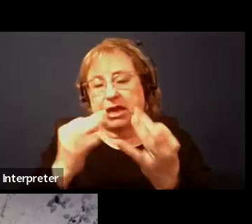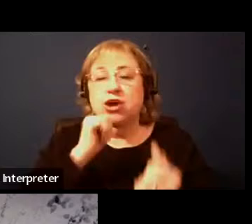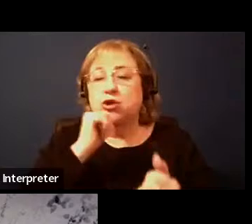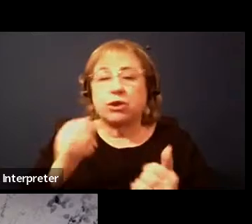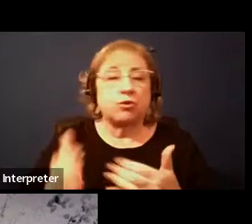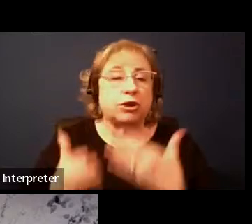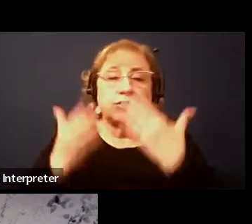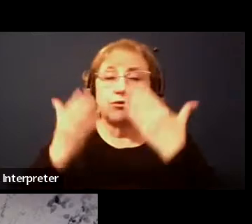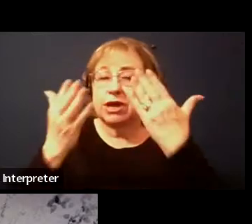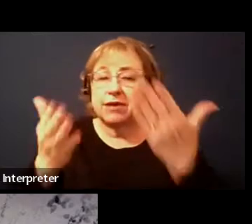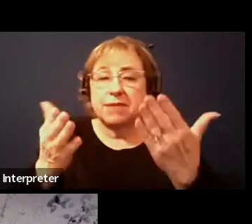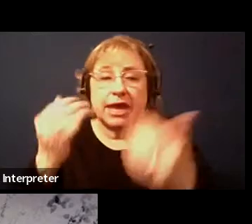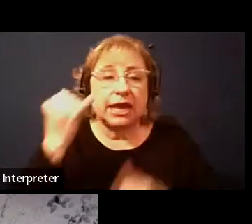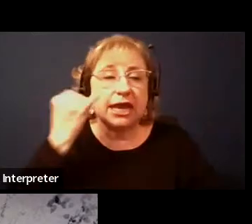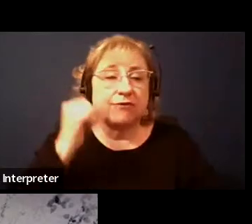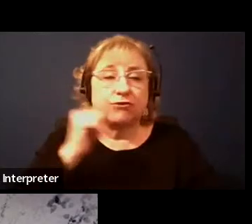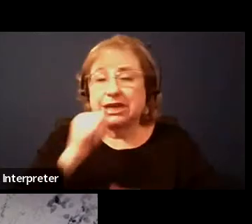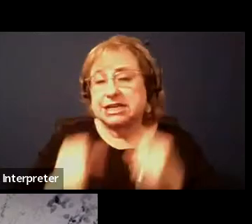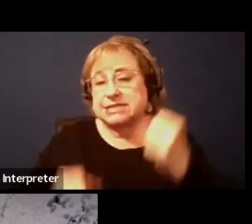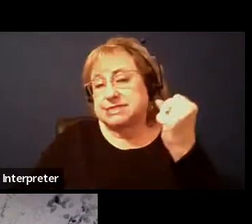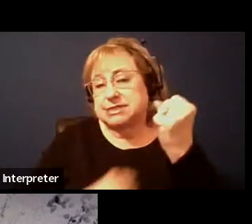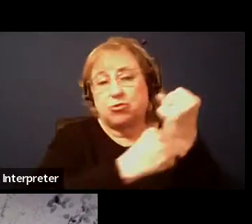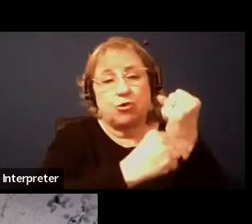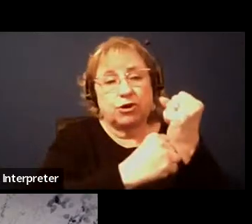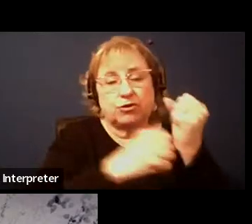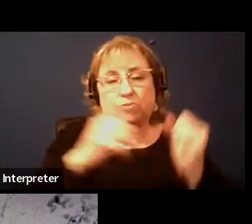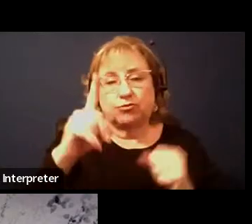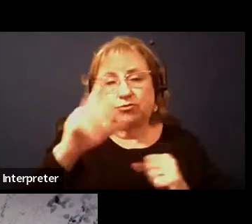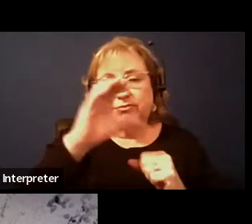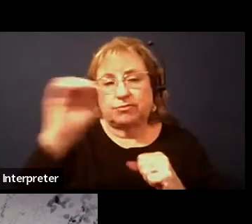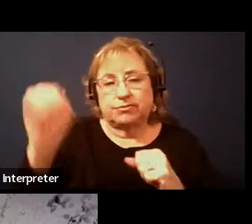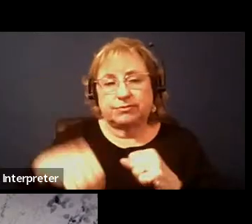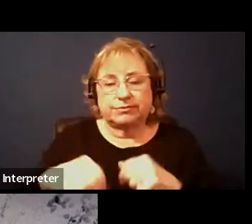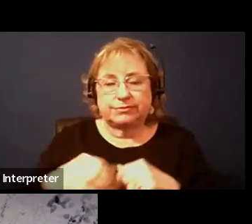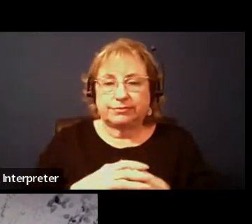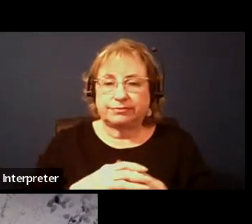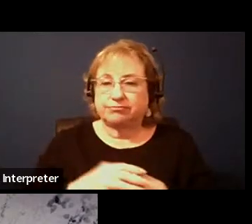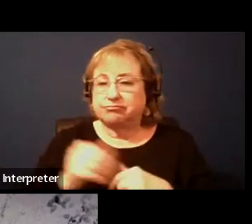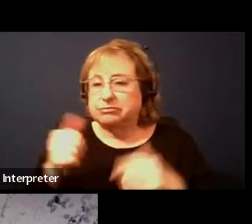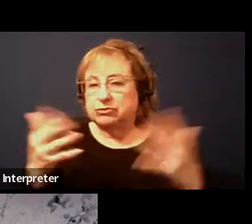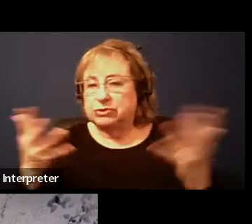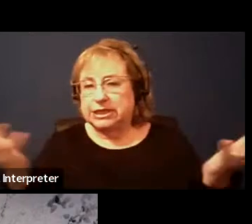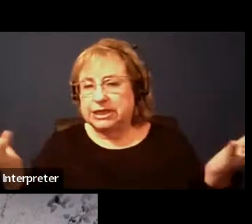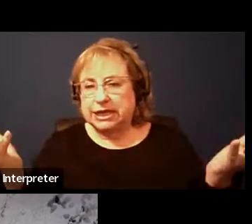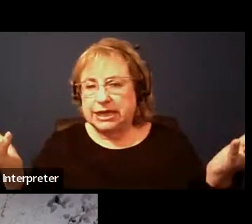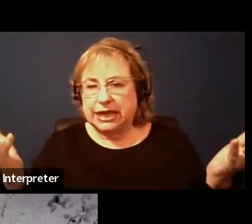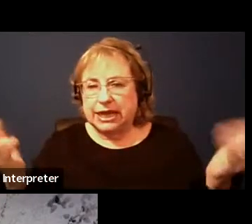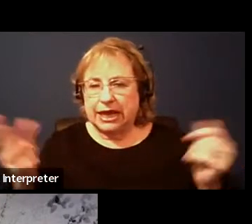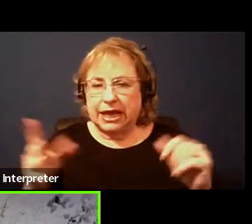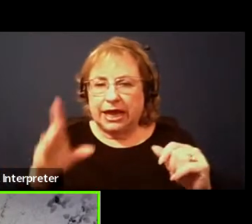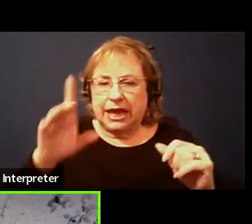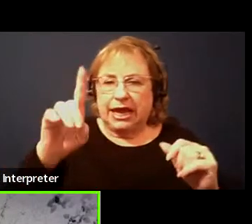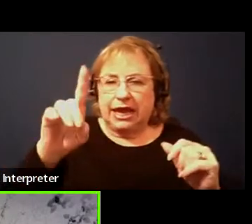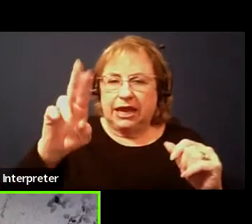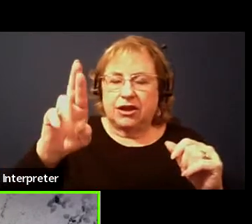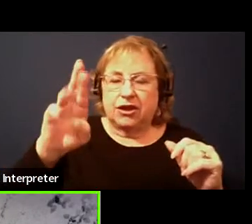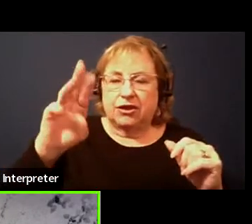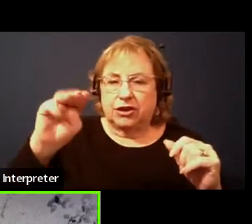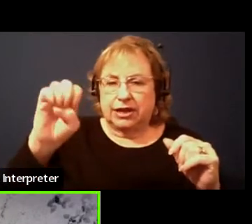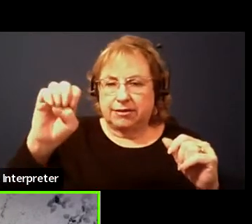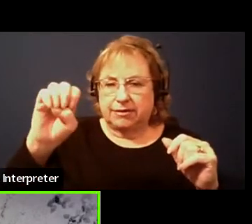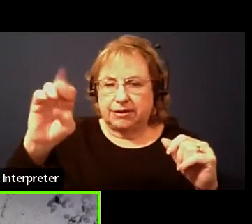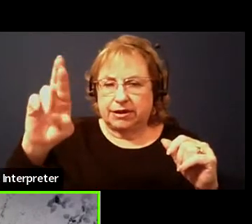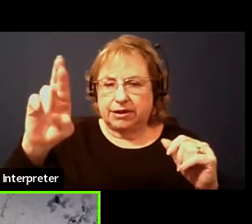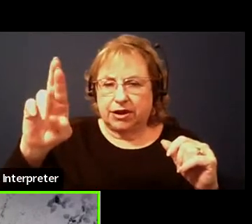wholeheartedly behind. Thank you. Anyone else? Yeah, and just to second what Nikki said, I mean, this is really our